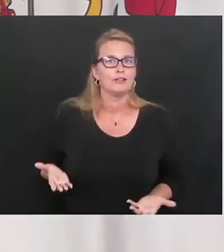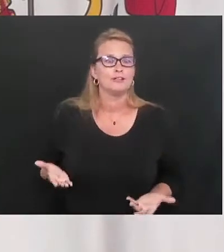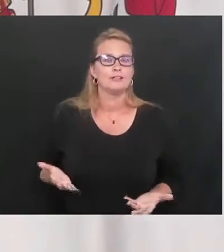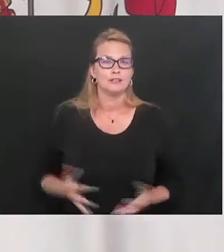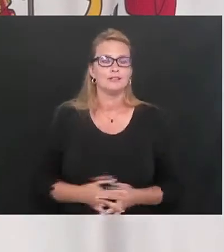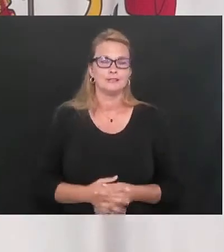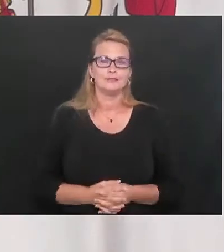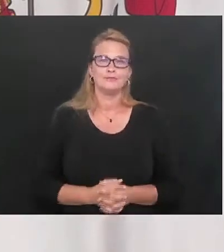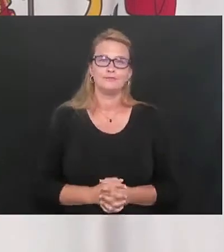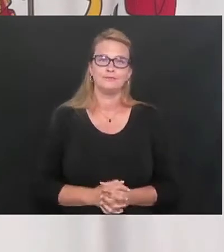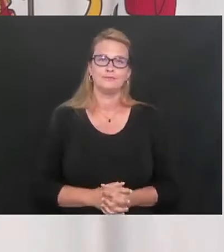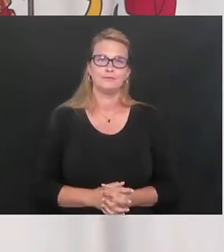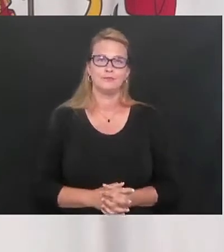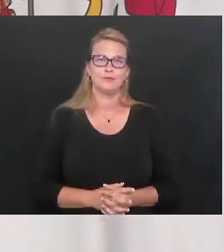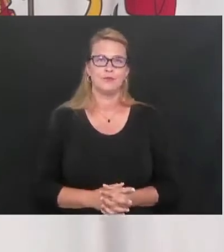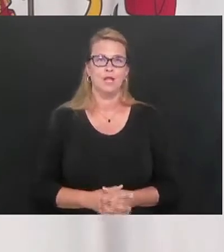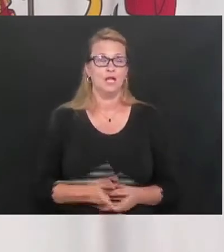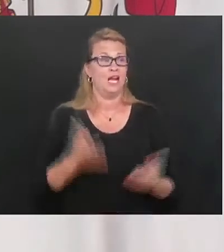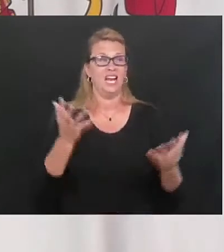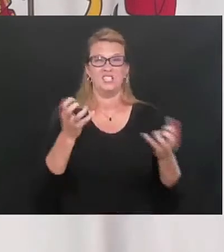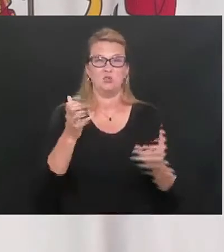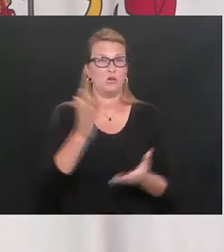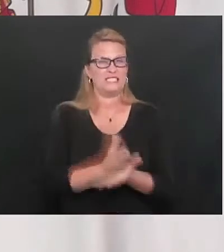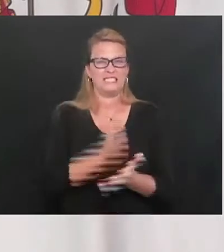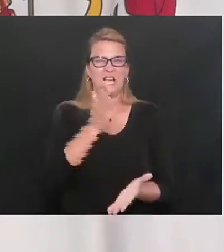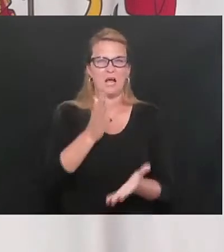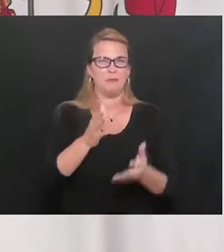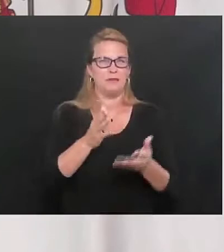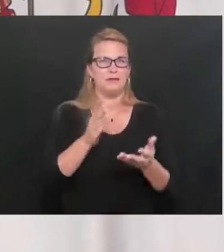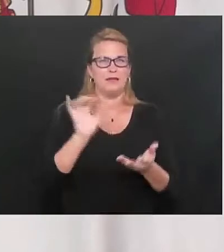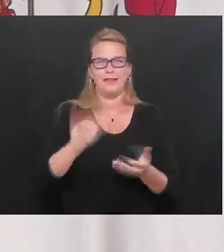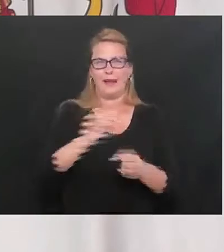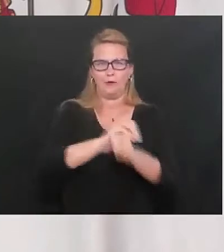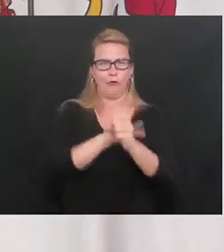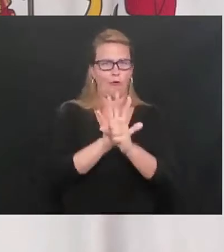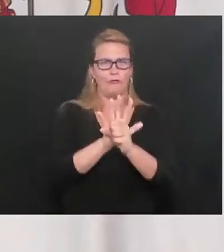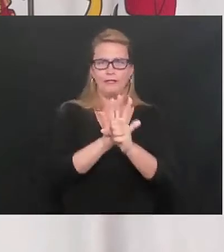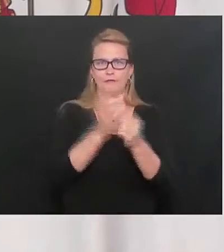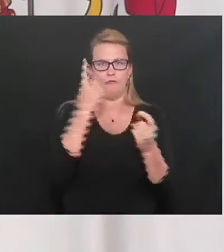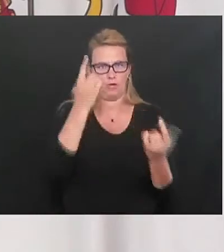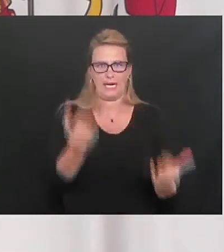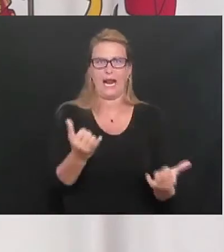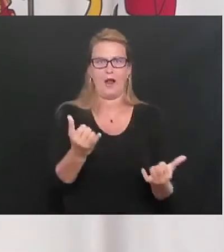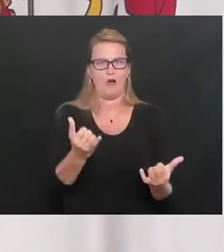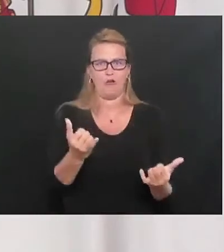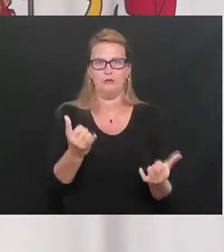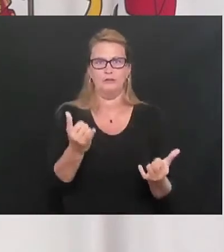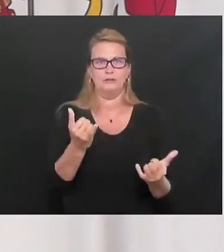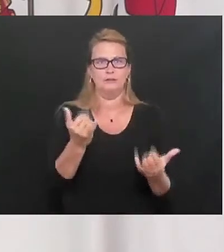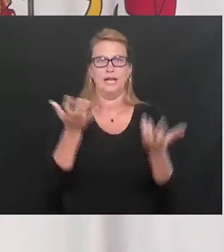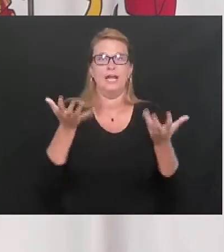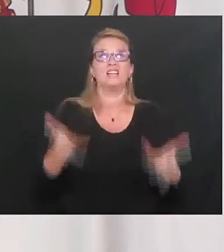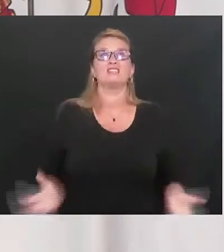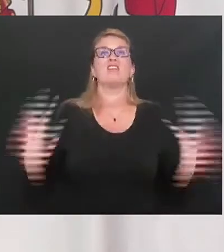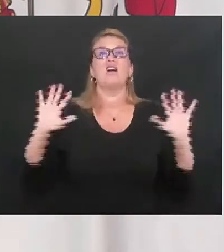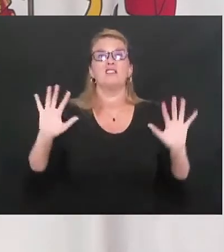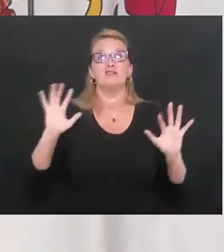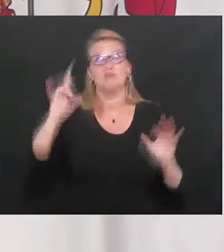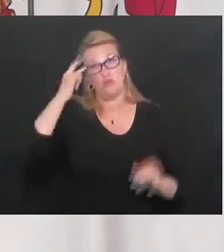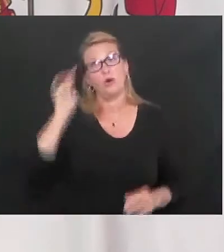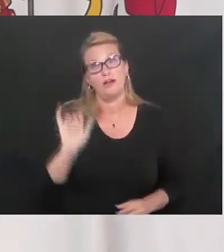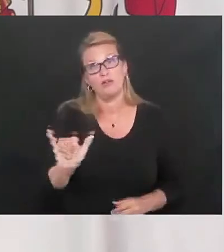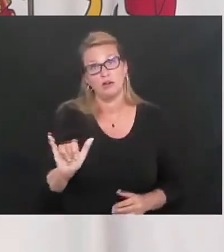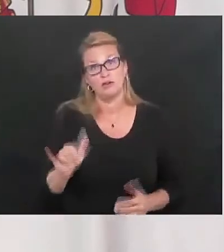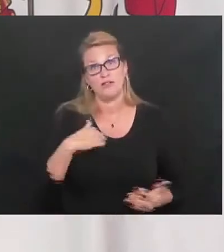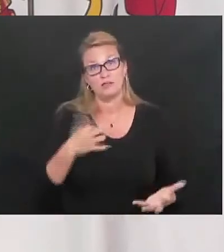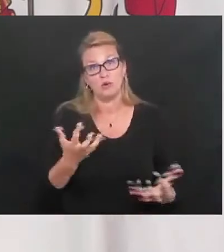just stomp the life out of this terrible killer and it's gone forever, you know. And I really believe